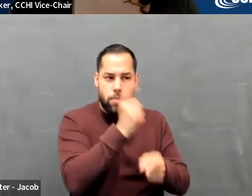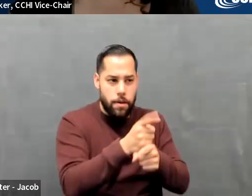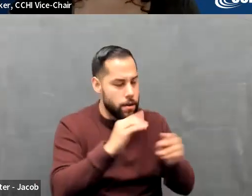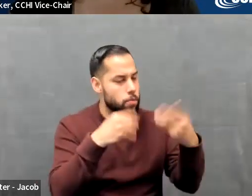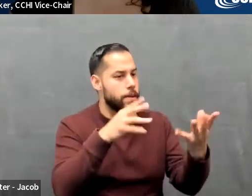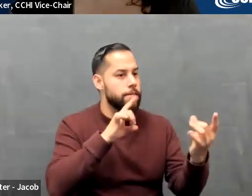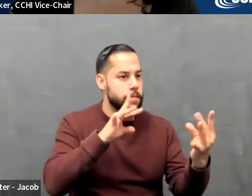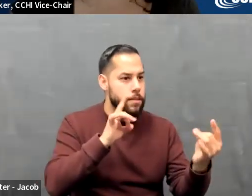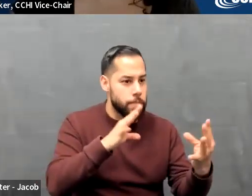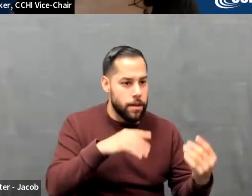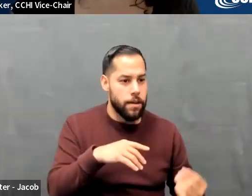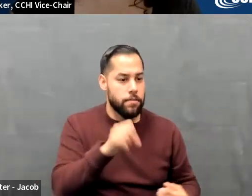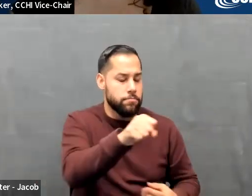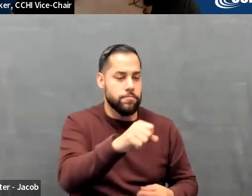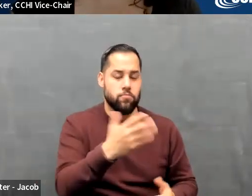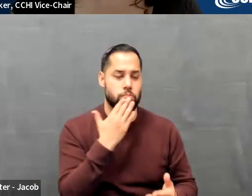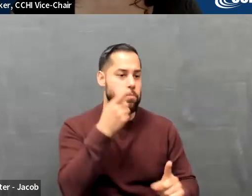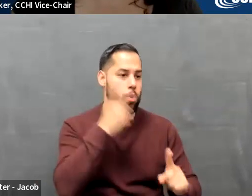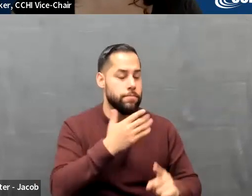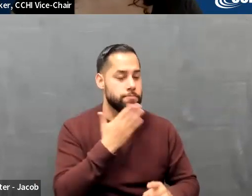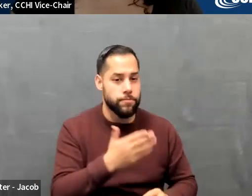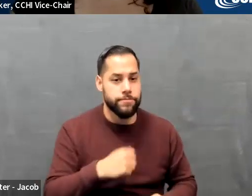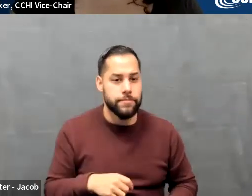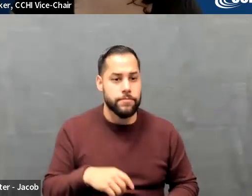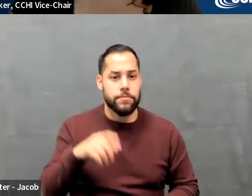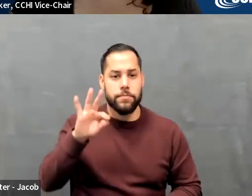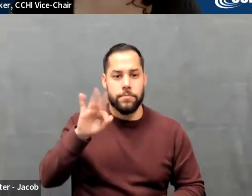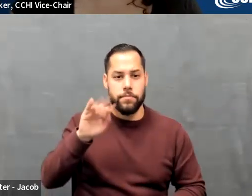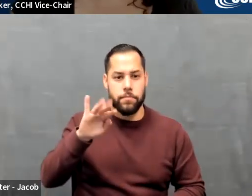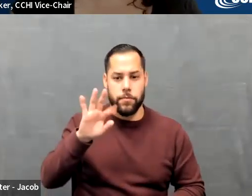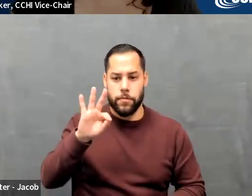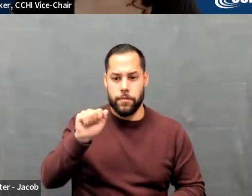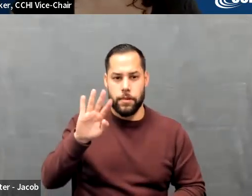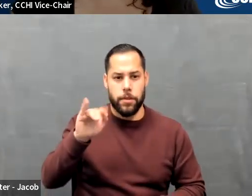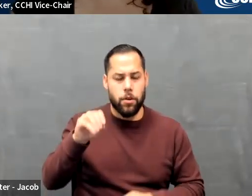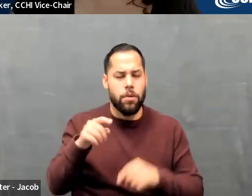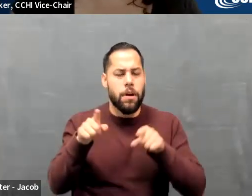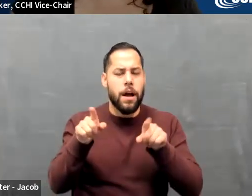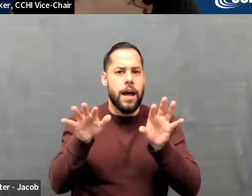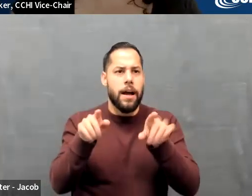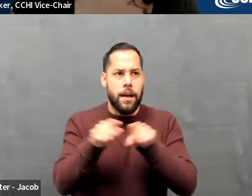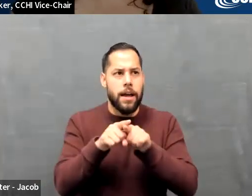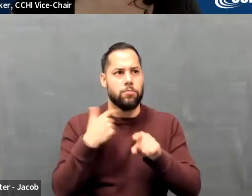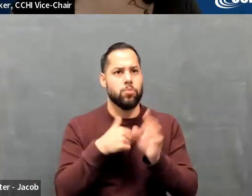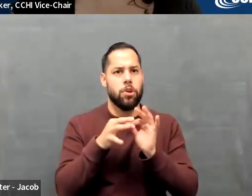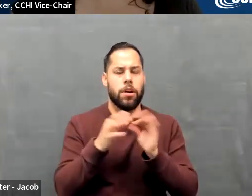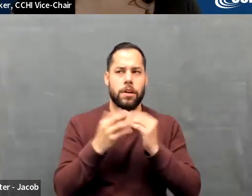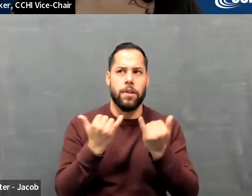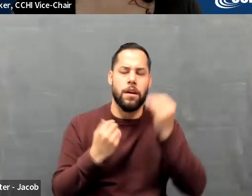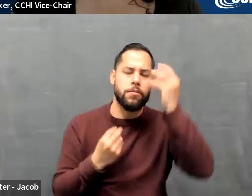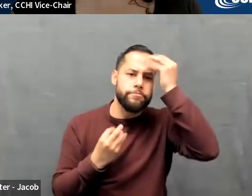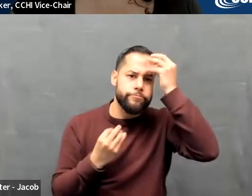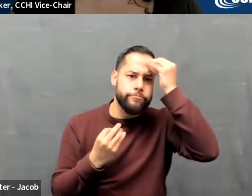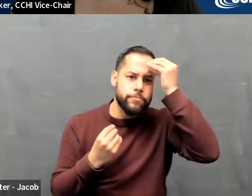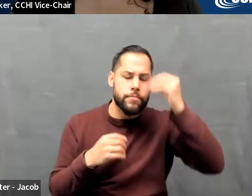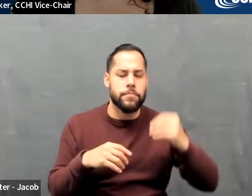feedback. That's such a good point. But you know, Johanna and Mateo, as we were talking about this here, you know, just in my head, I'm thinking, you know,